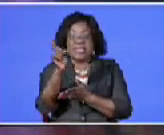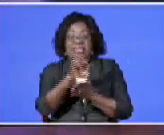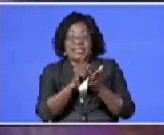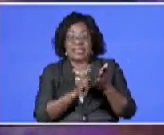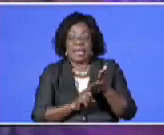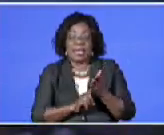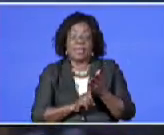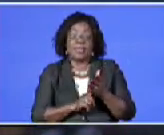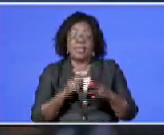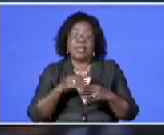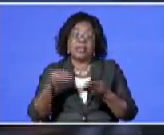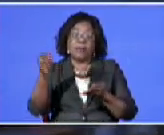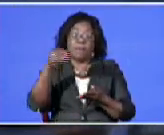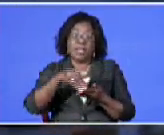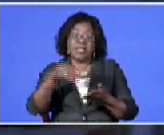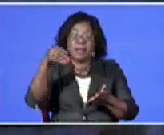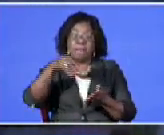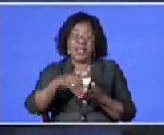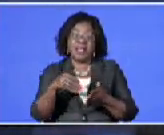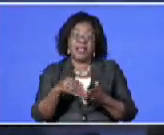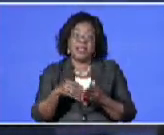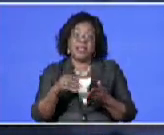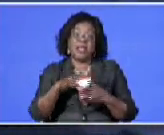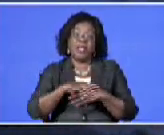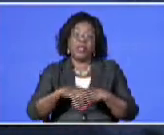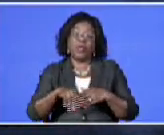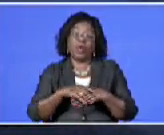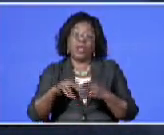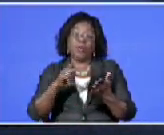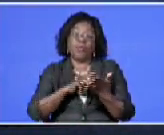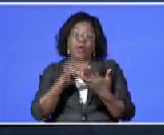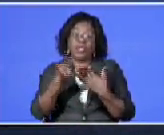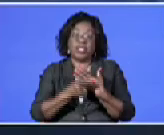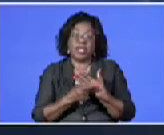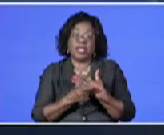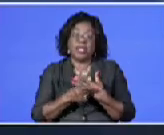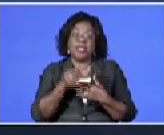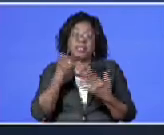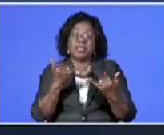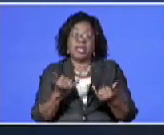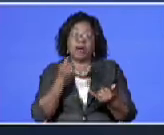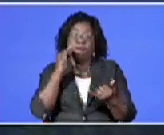for the multi-million-dollar project have been finalized. For the ZNS News Network, I'm Mukush Lapinder.